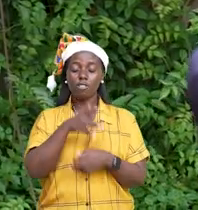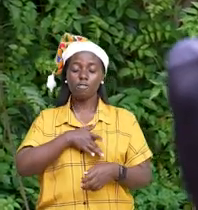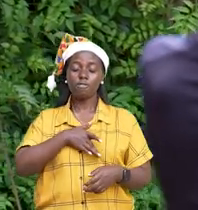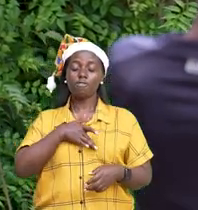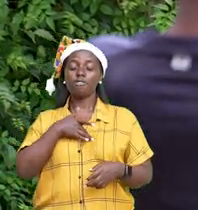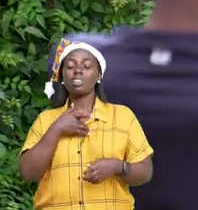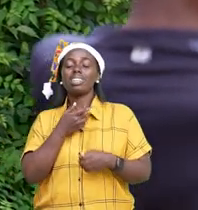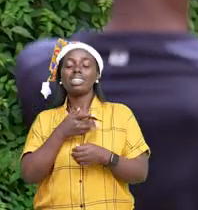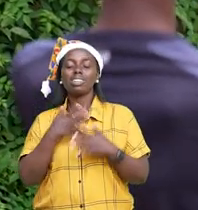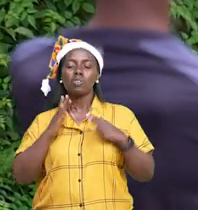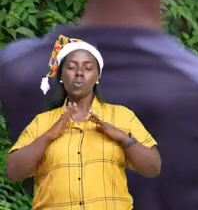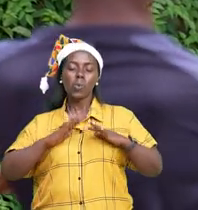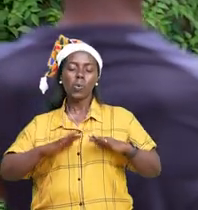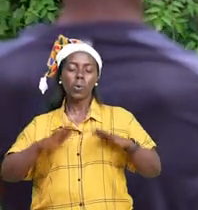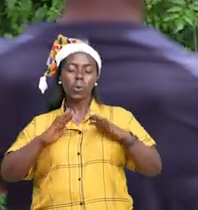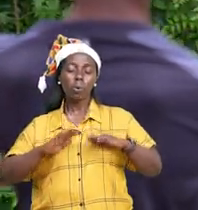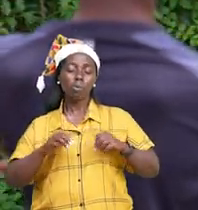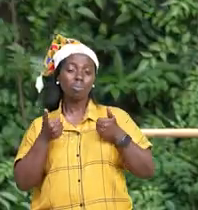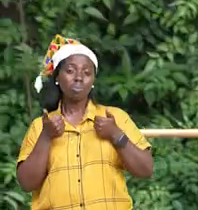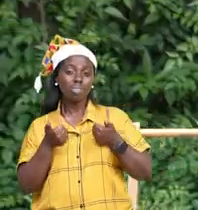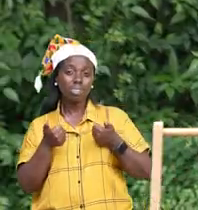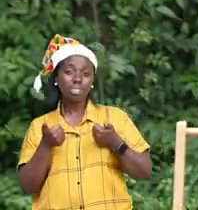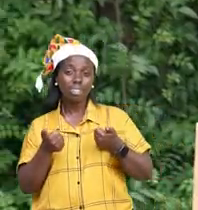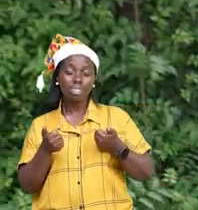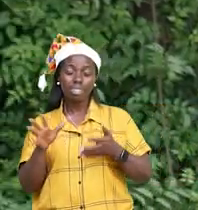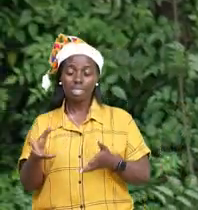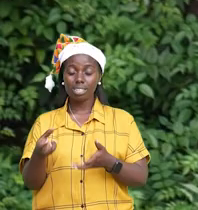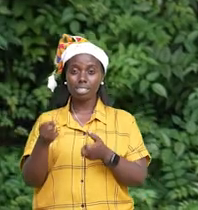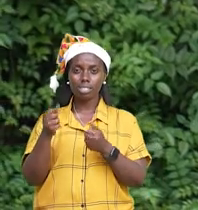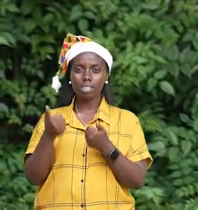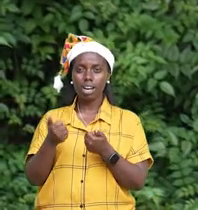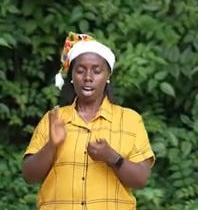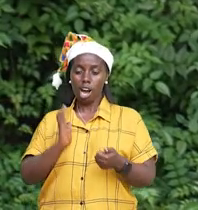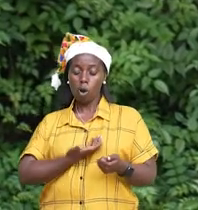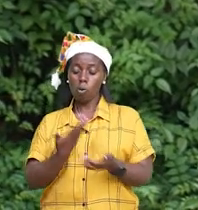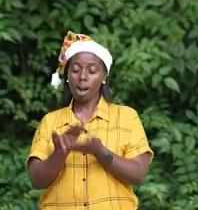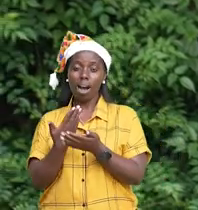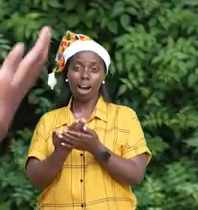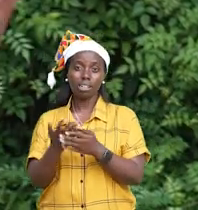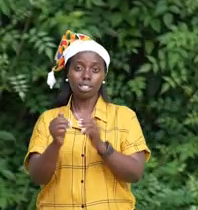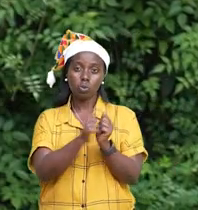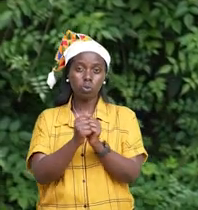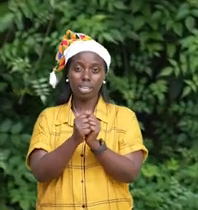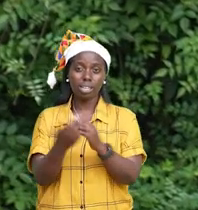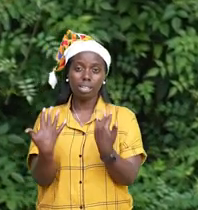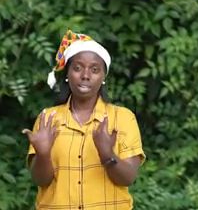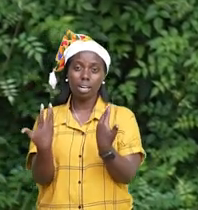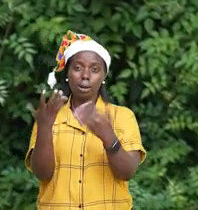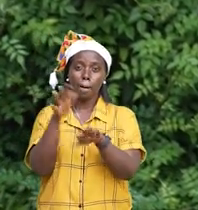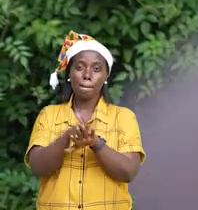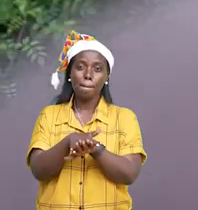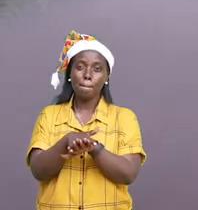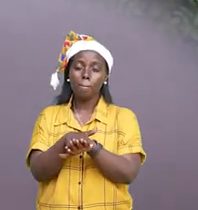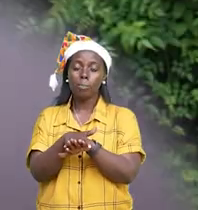Are you feeling relaxed? So let's take our hands together and